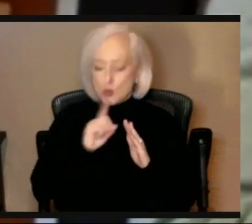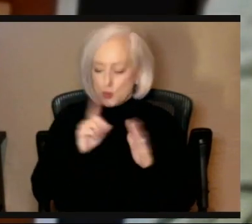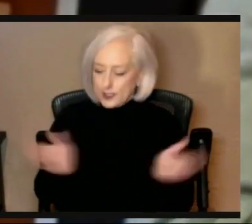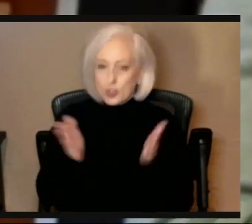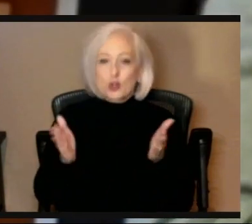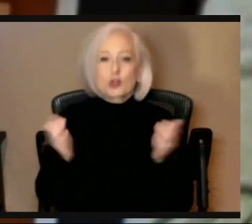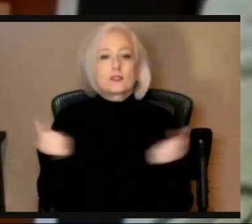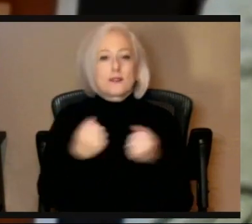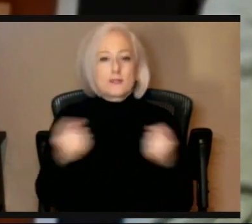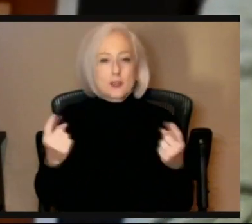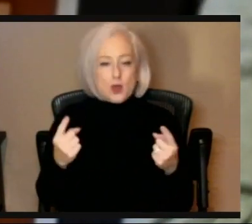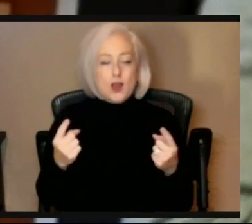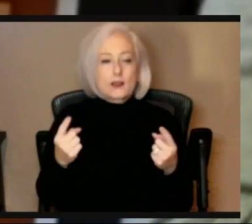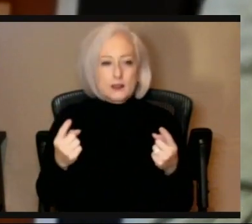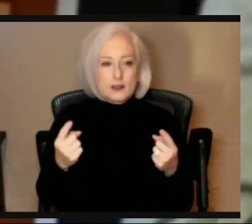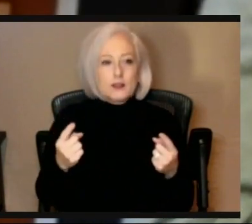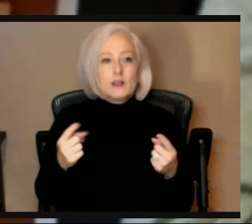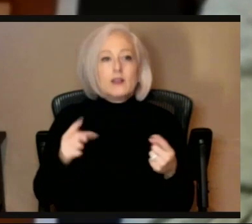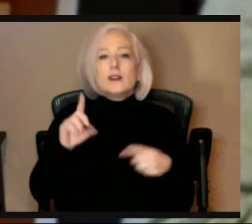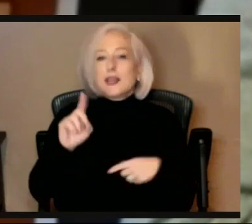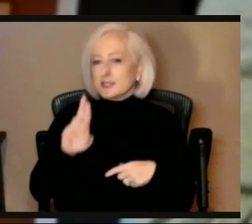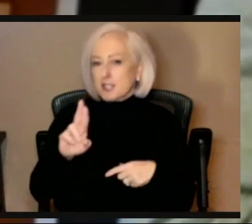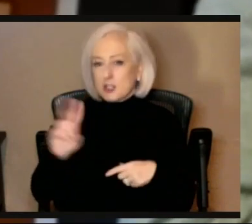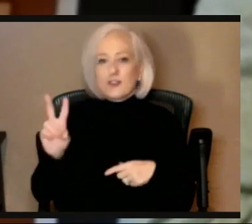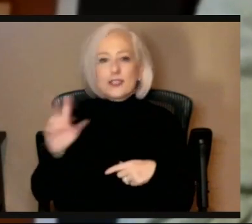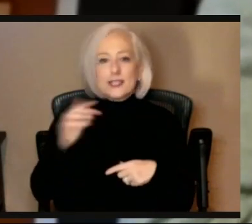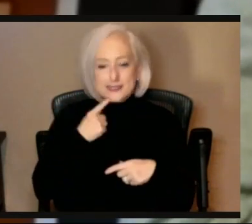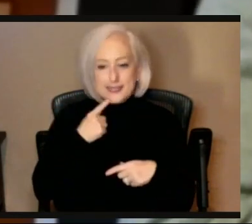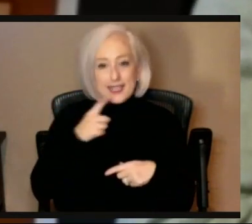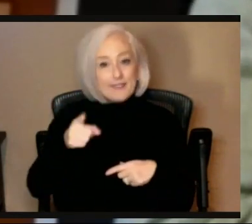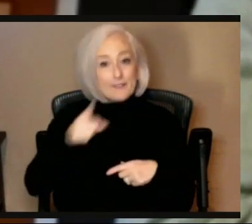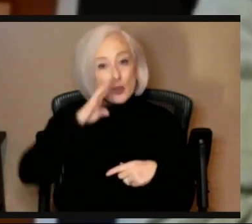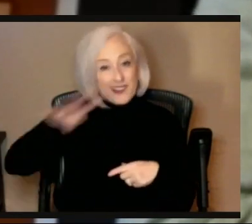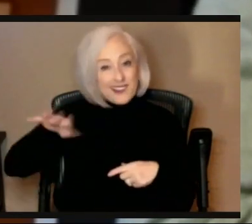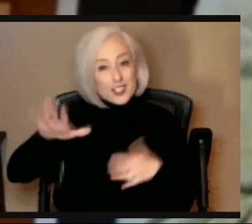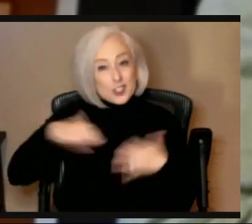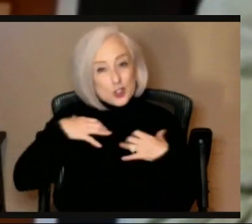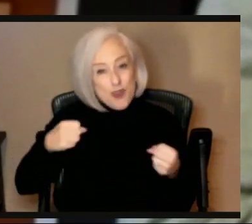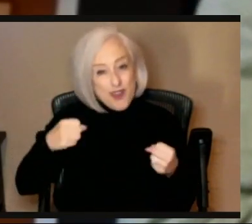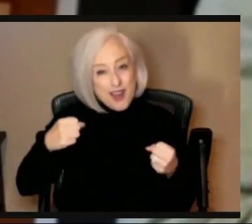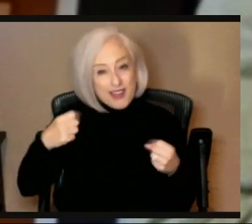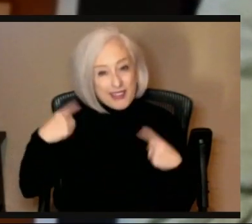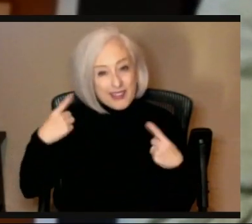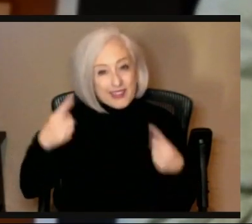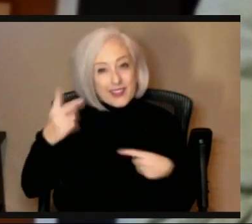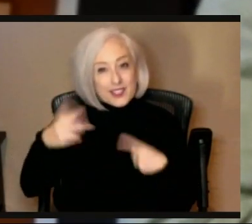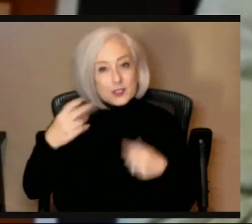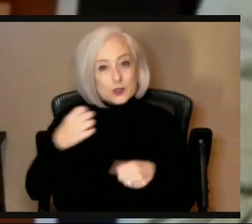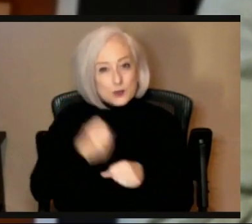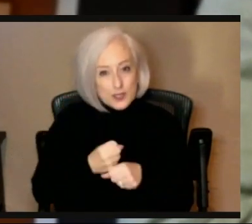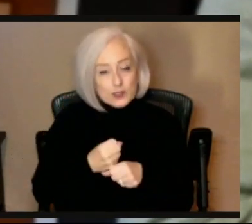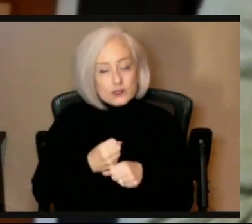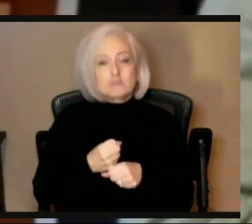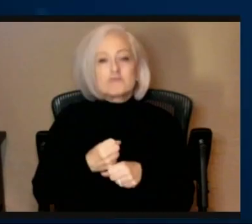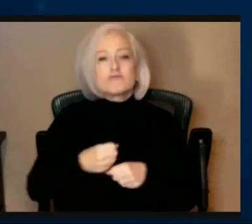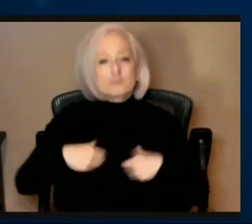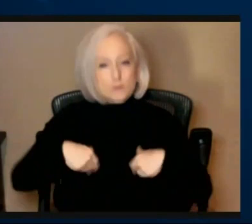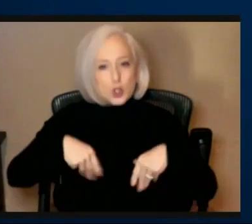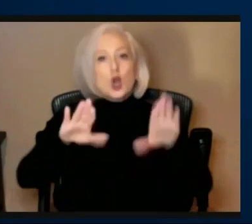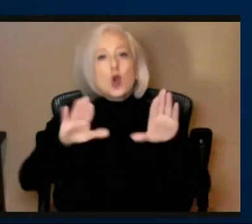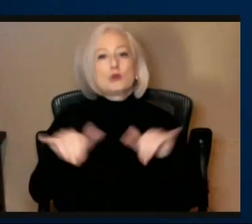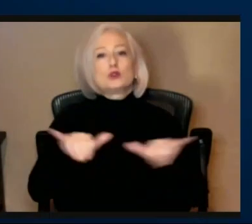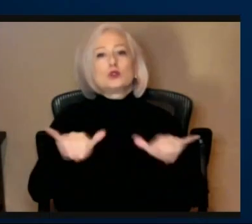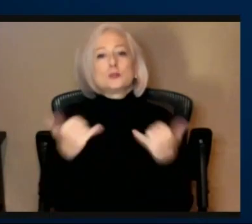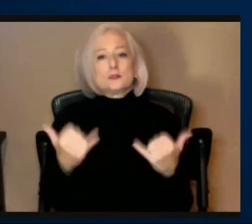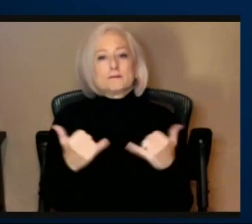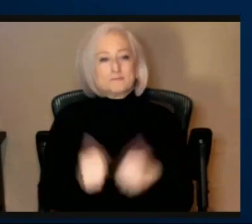as Dr. V said, has neglected that kind of initial maintenance to get on it. Well,